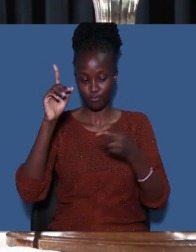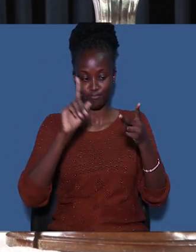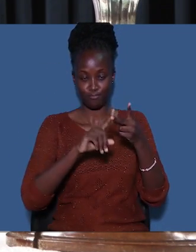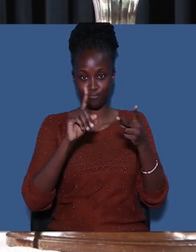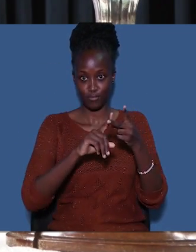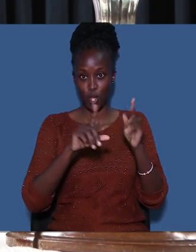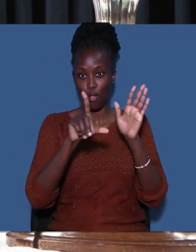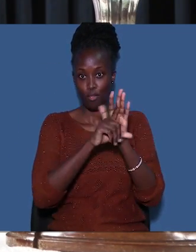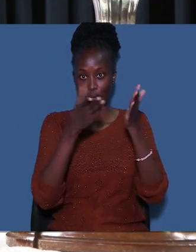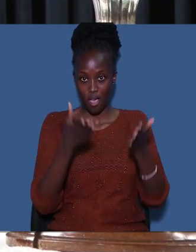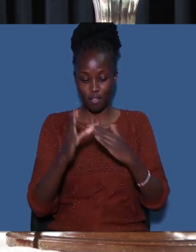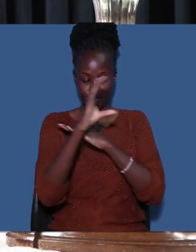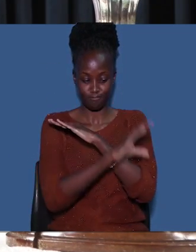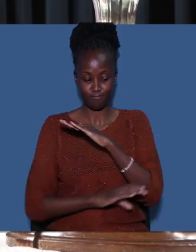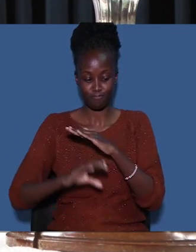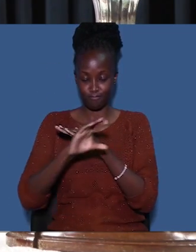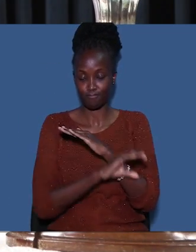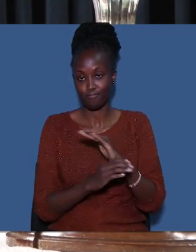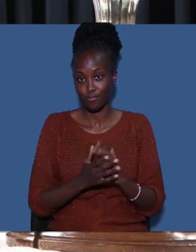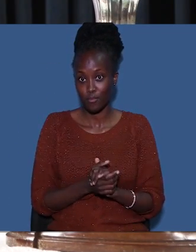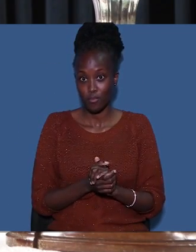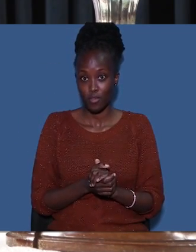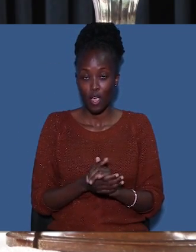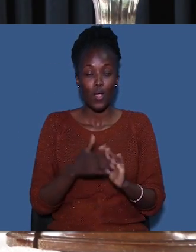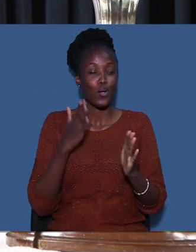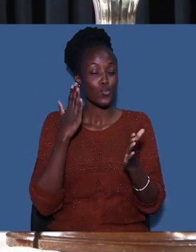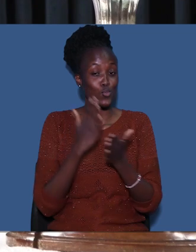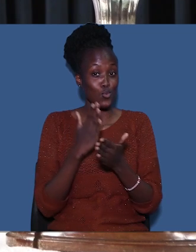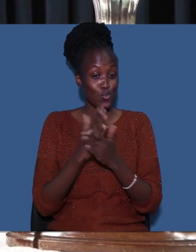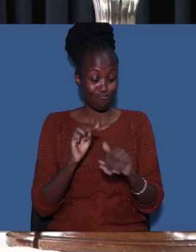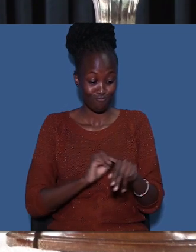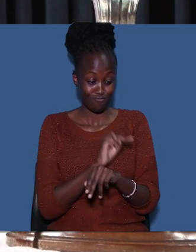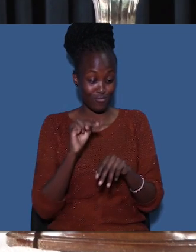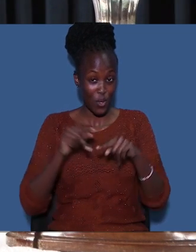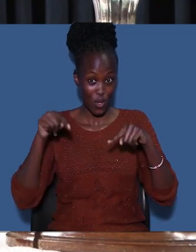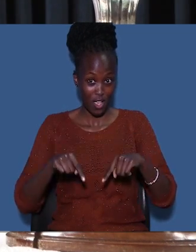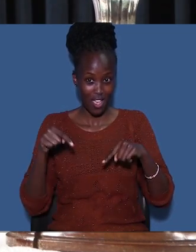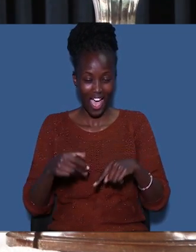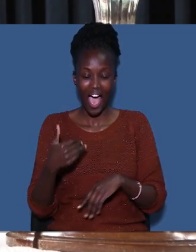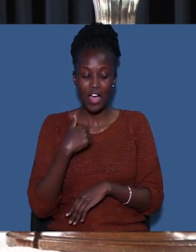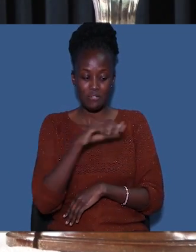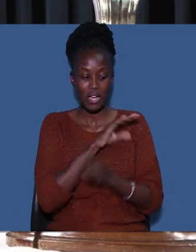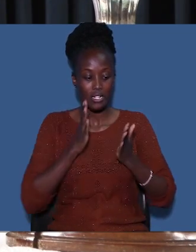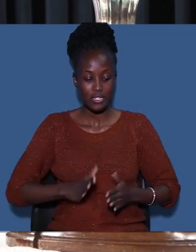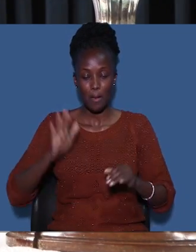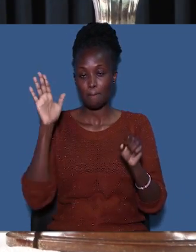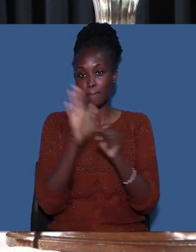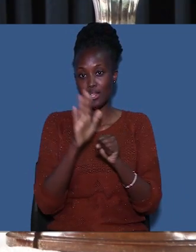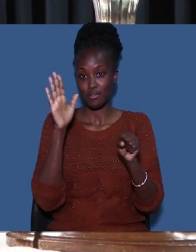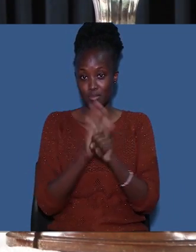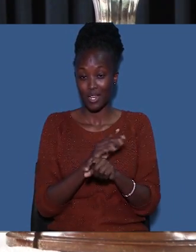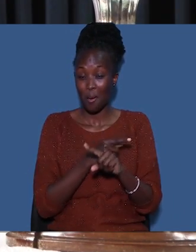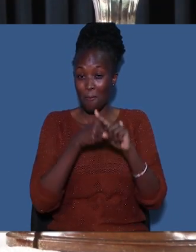of our land. It is sad and worrying that our nation, which has a huge percentage of Christians, continues to